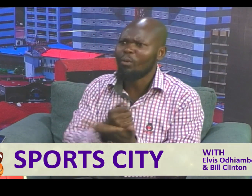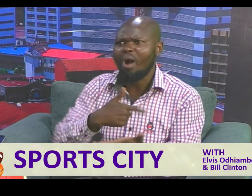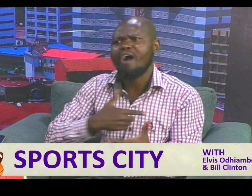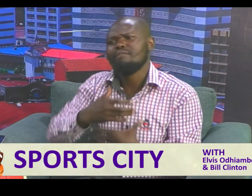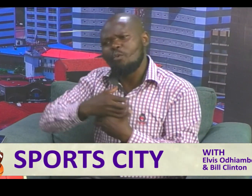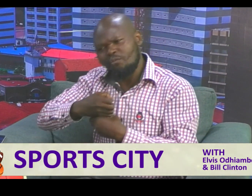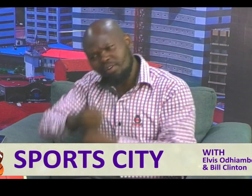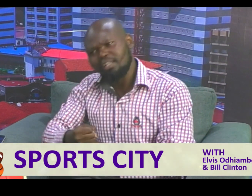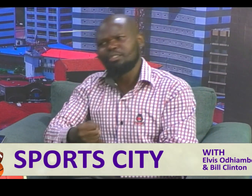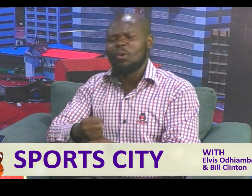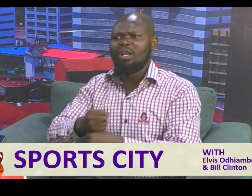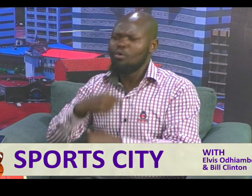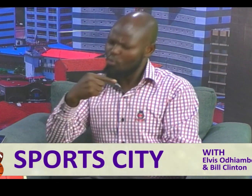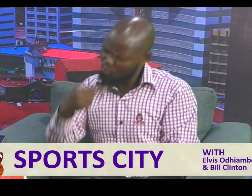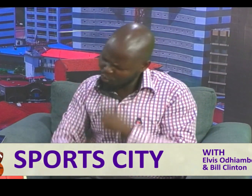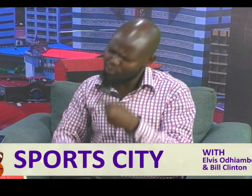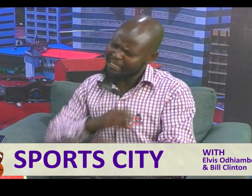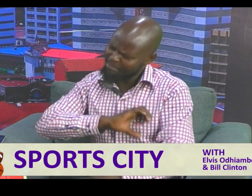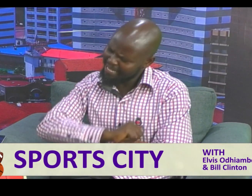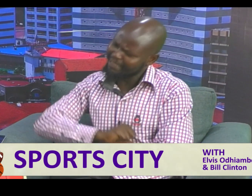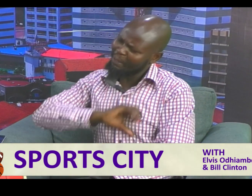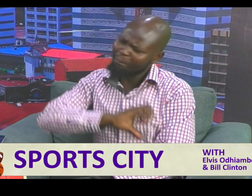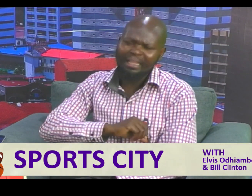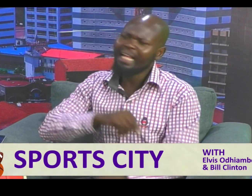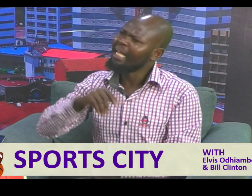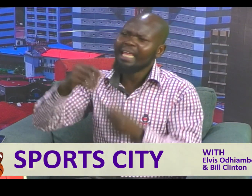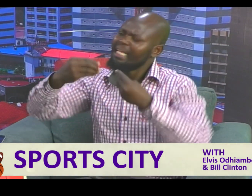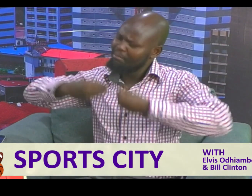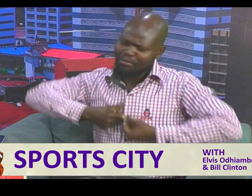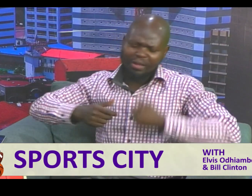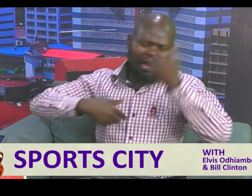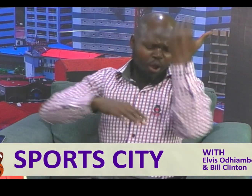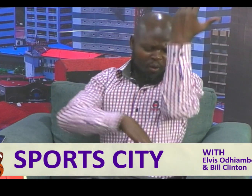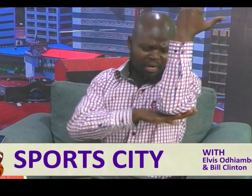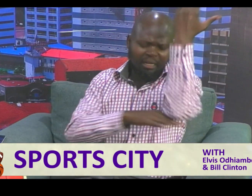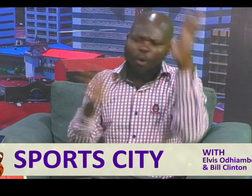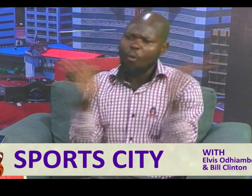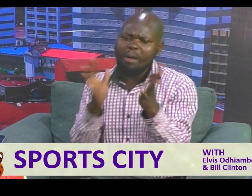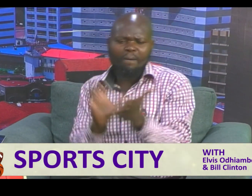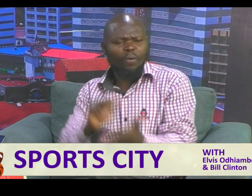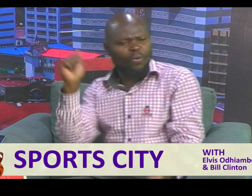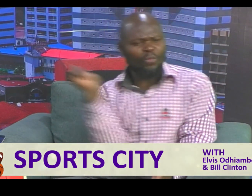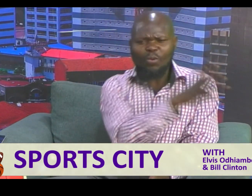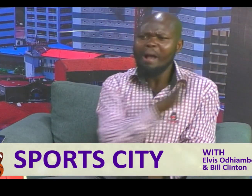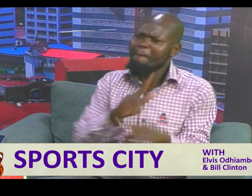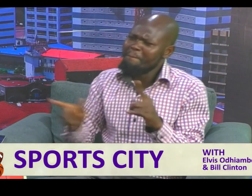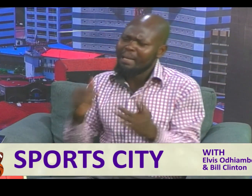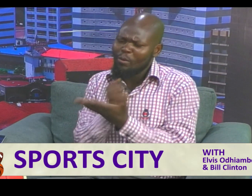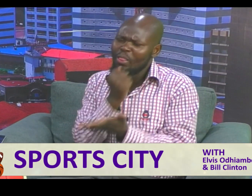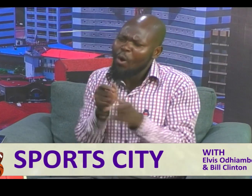we've used to them being number 8, number right, 9. Mid-table team, yes. Yeah, but for now, I think with their confidence,